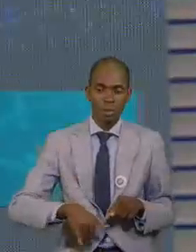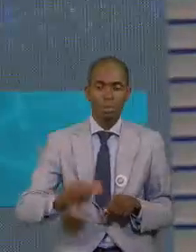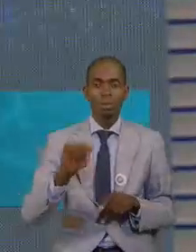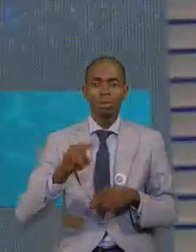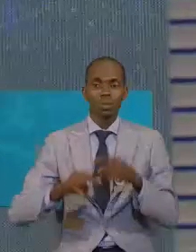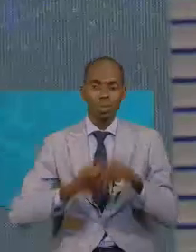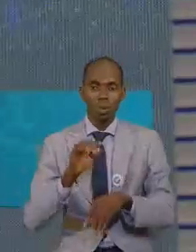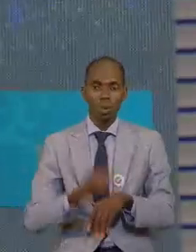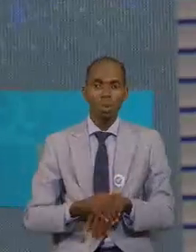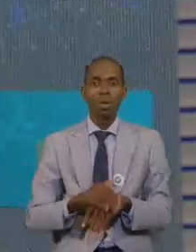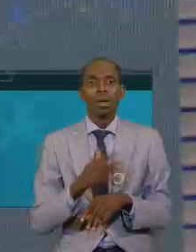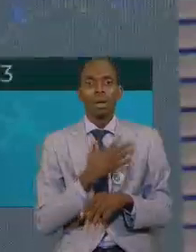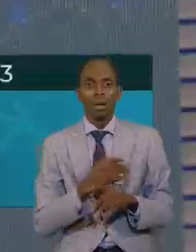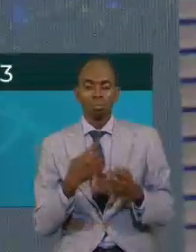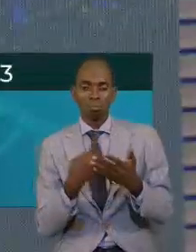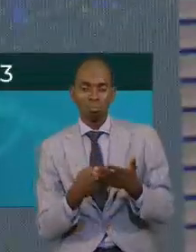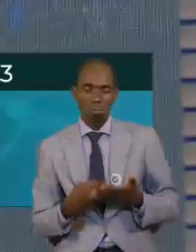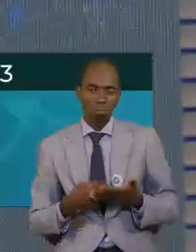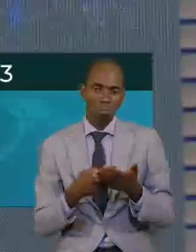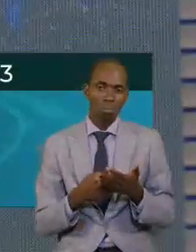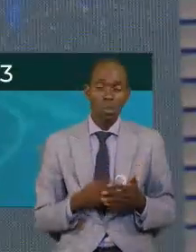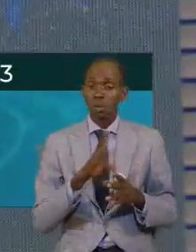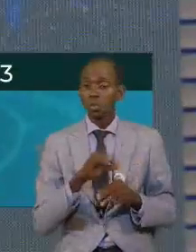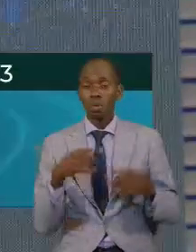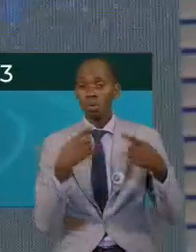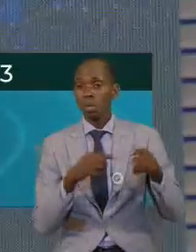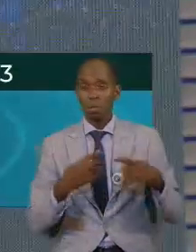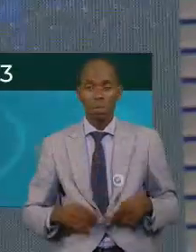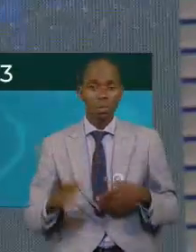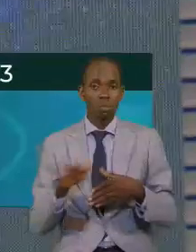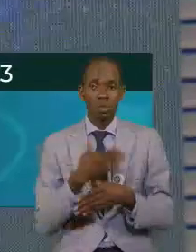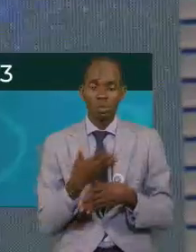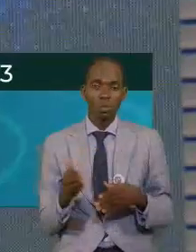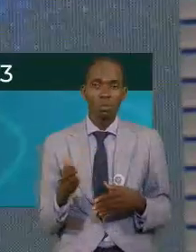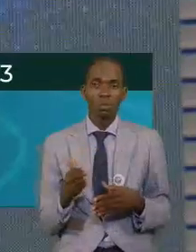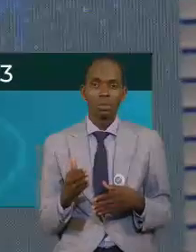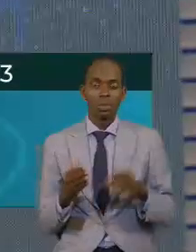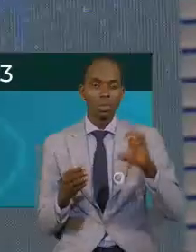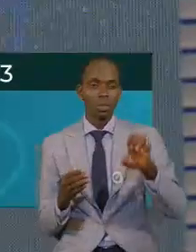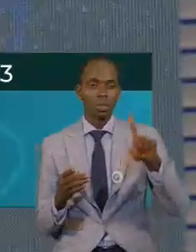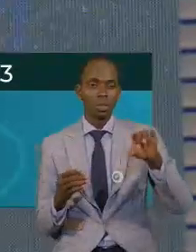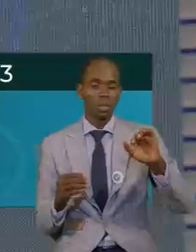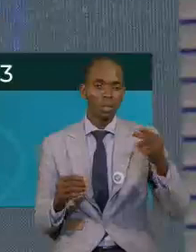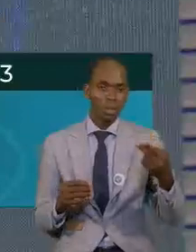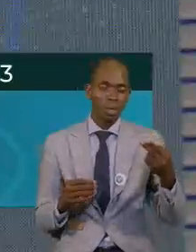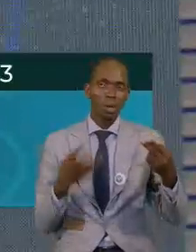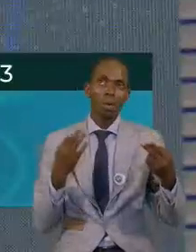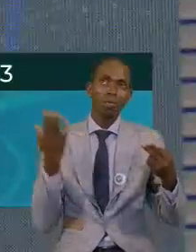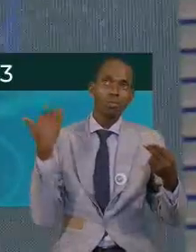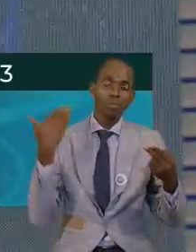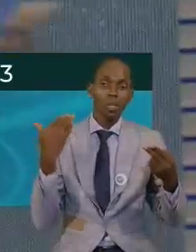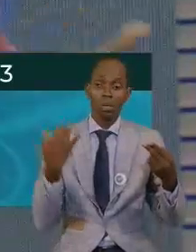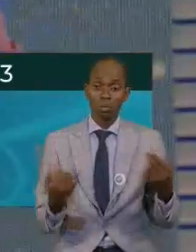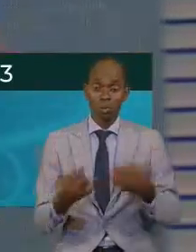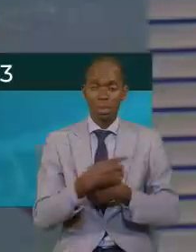talked, they were not arguing. There's no argument between an Elijah of today and Elisha of today.